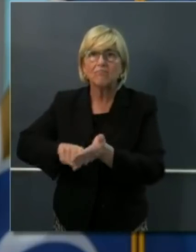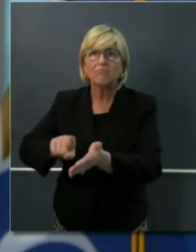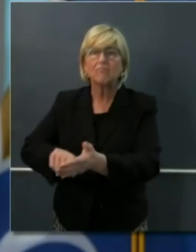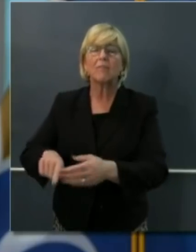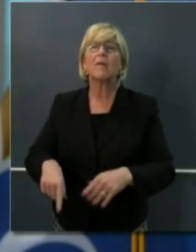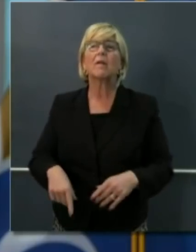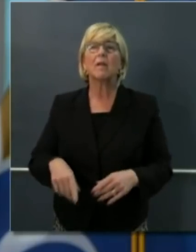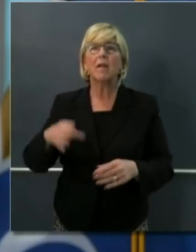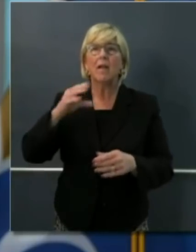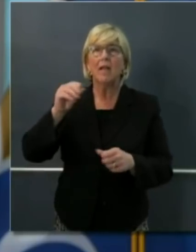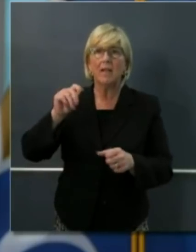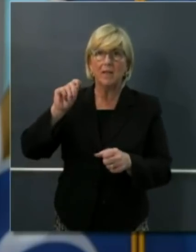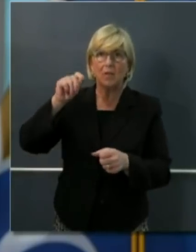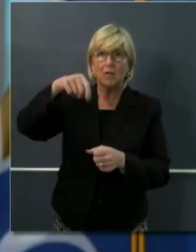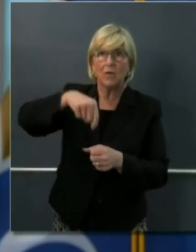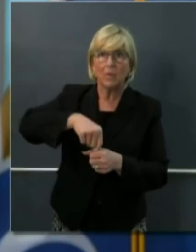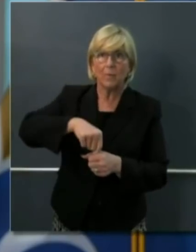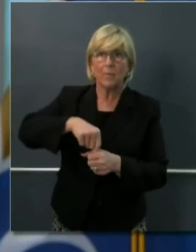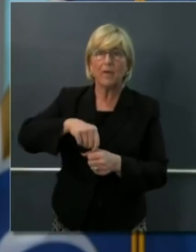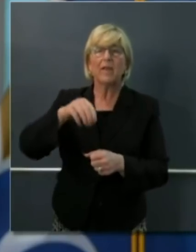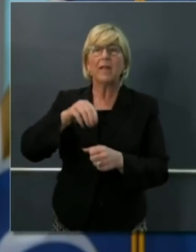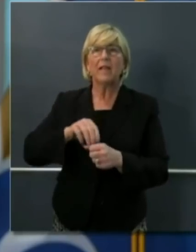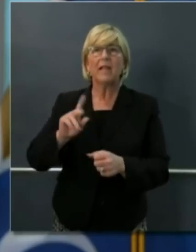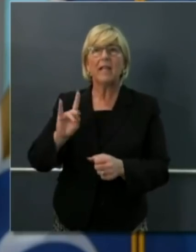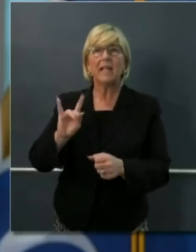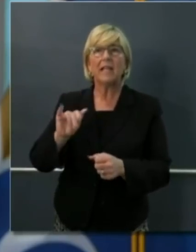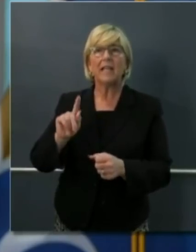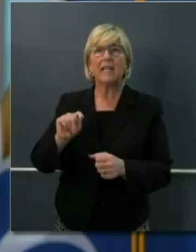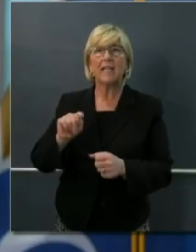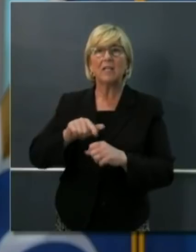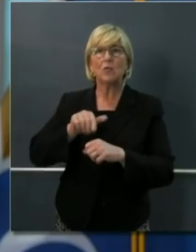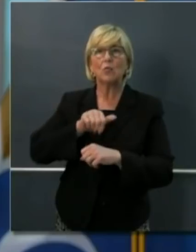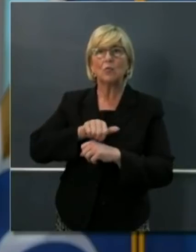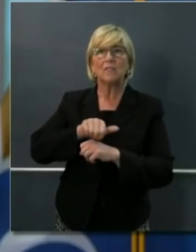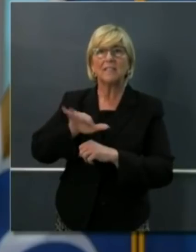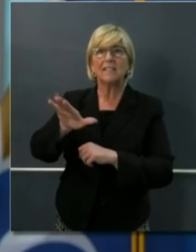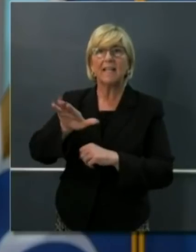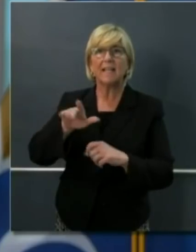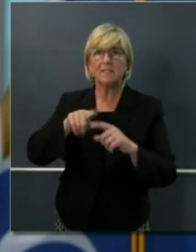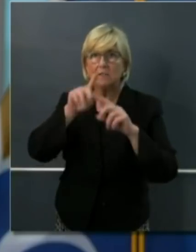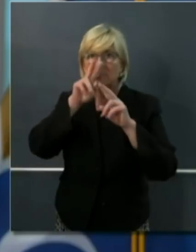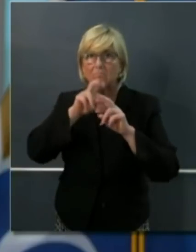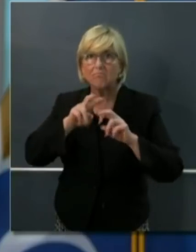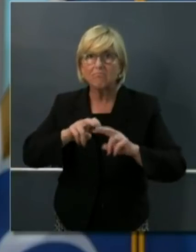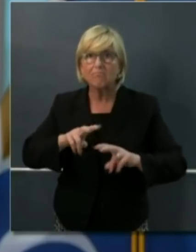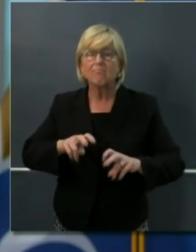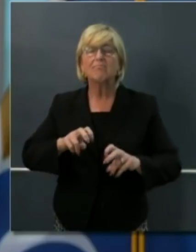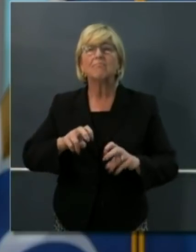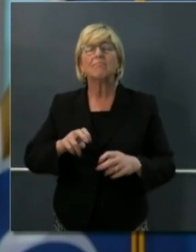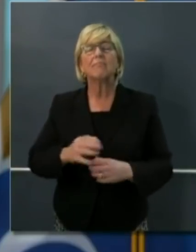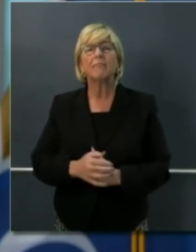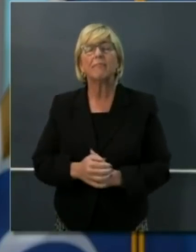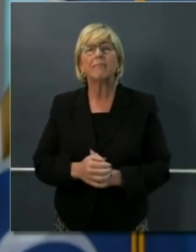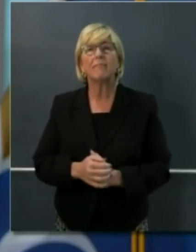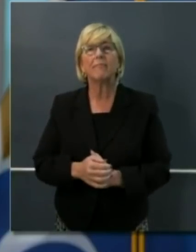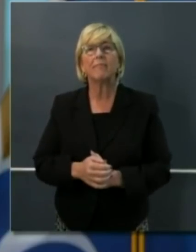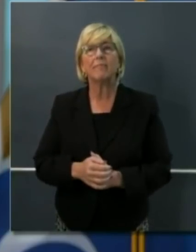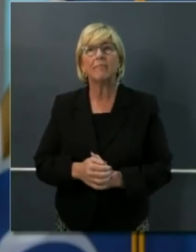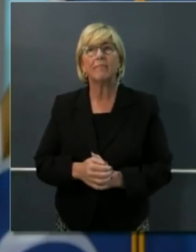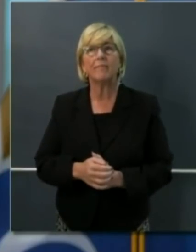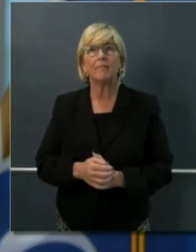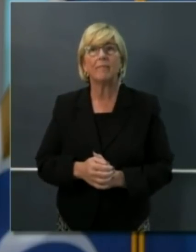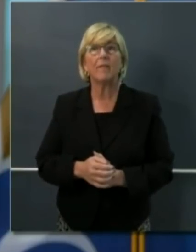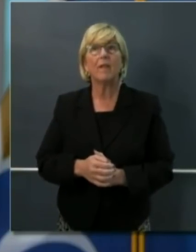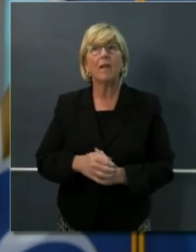put it into a little kit and send it off to be diagnosed. The diagnostic side,